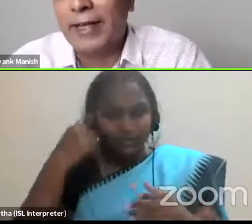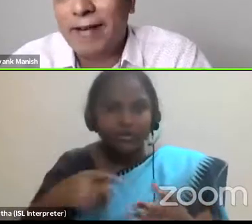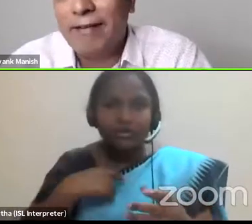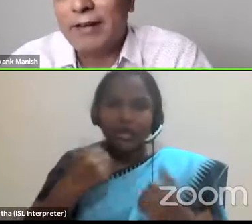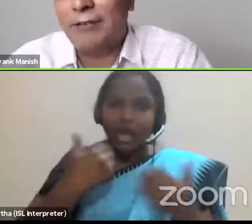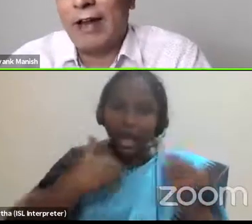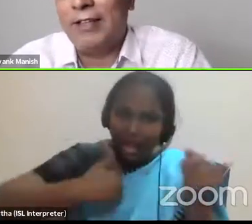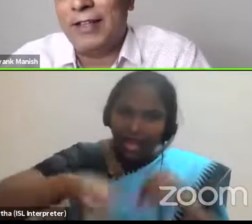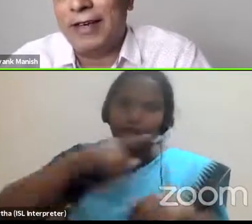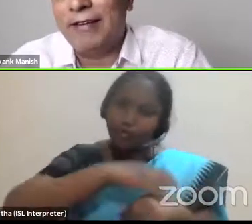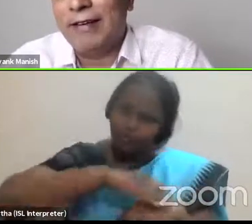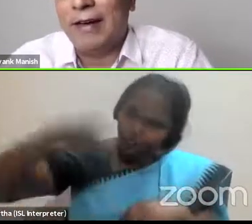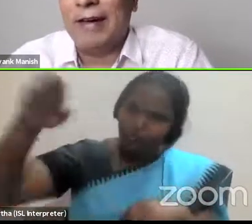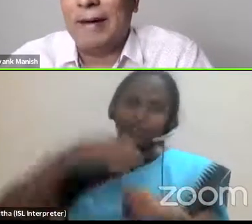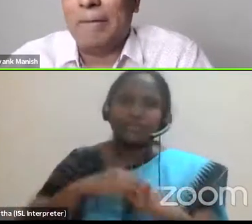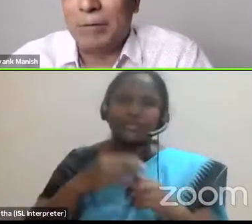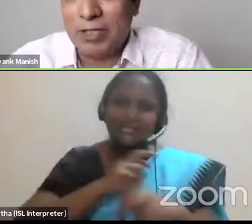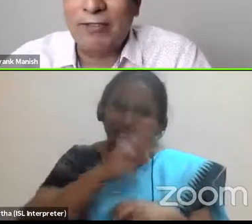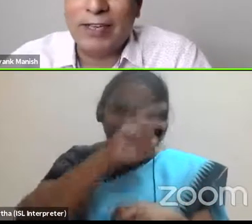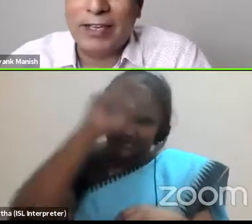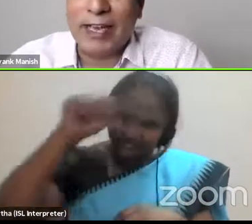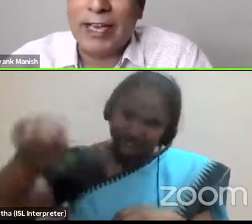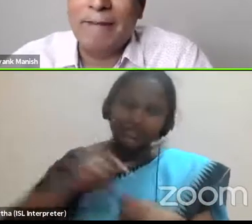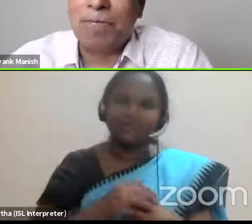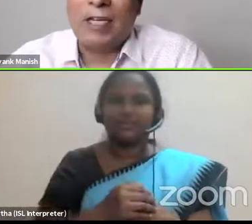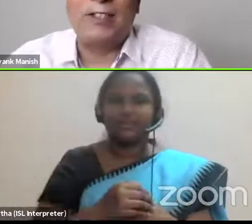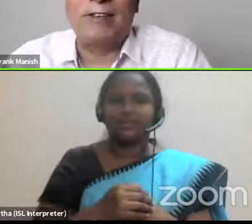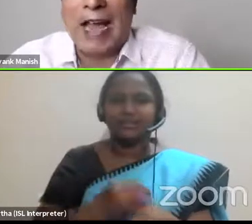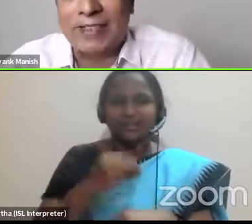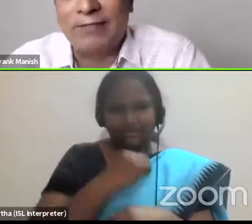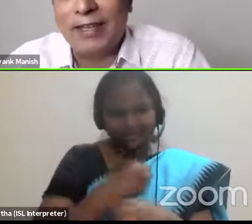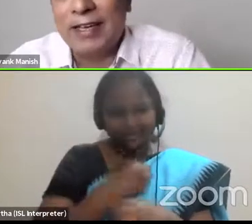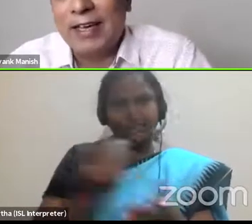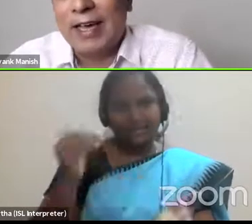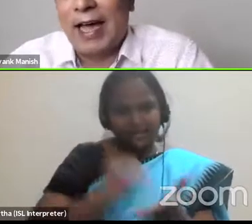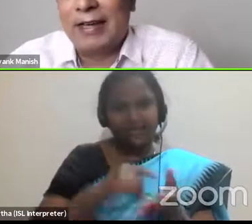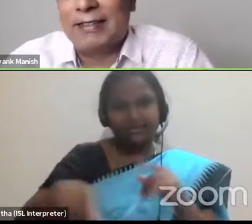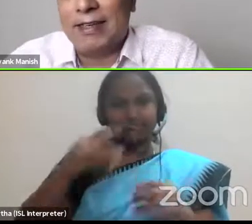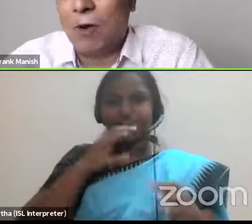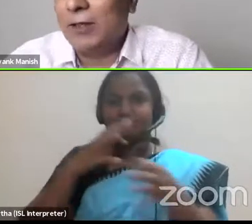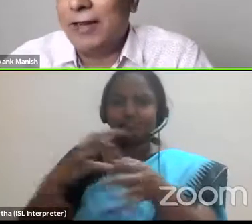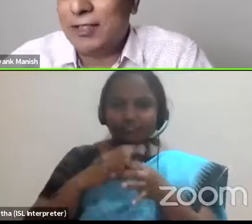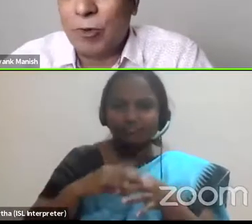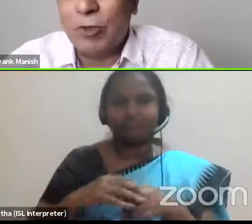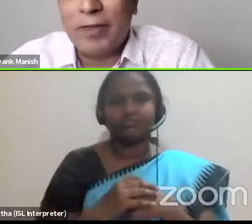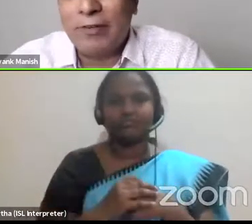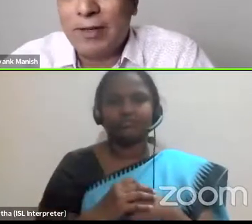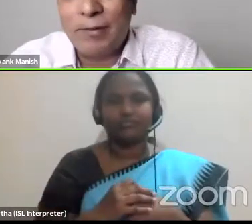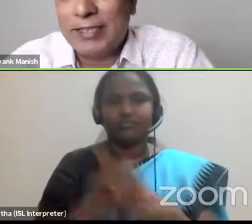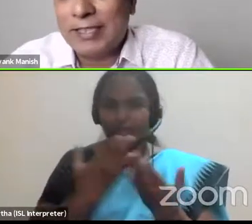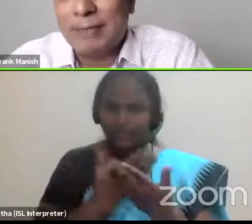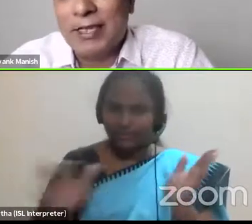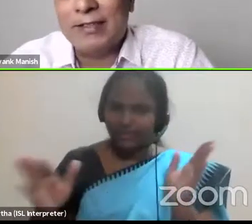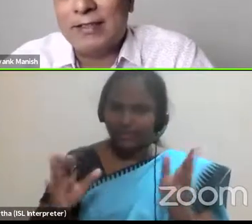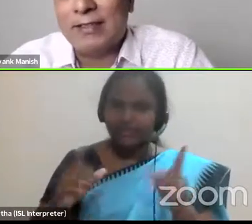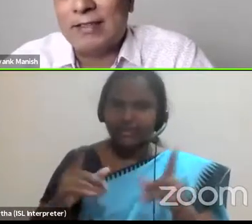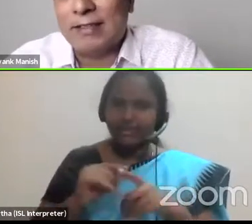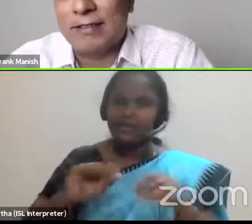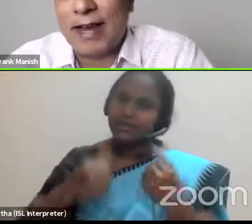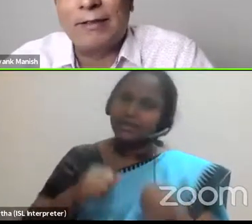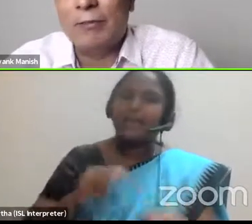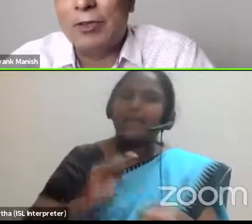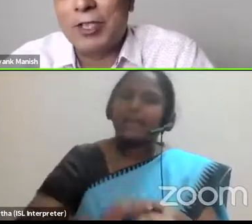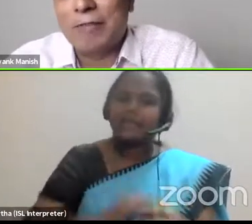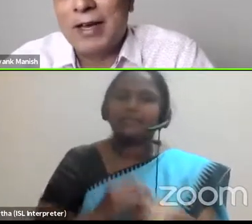to go there, travel there, immersively again, interactively, and all that is going to be available as